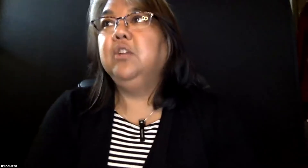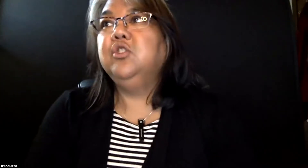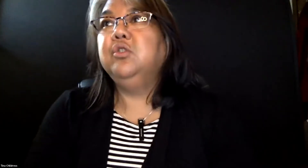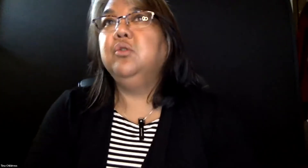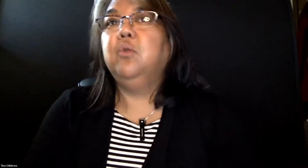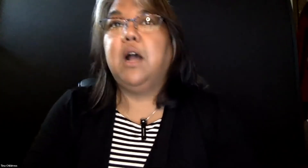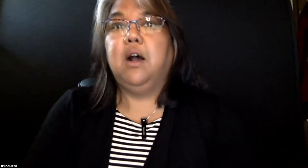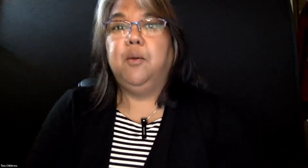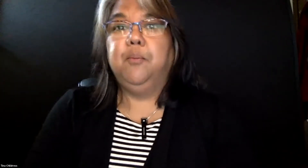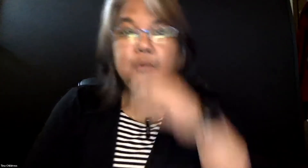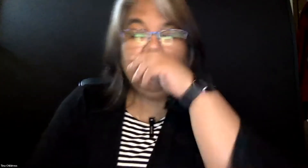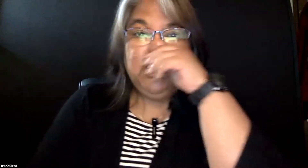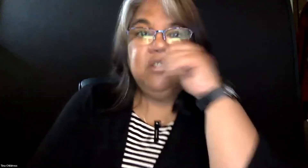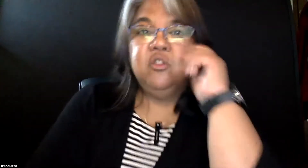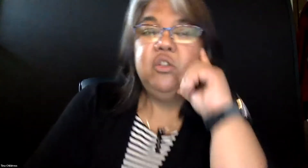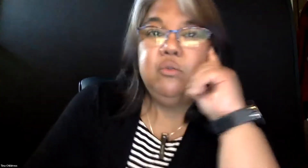we can do